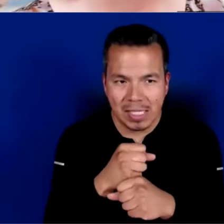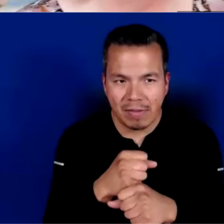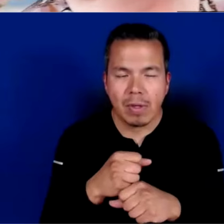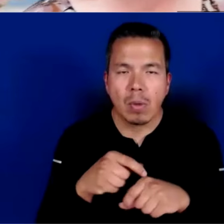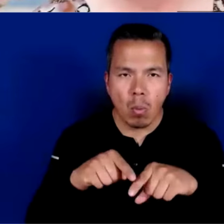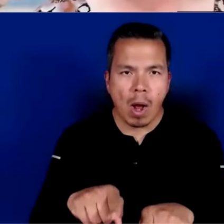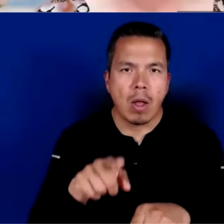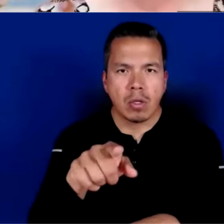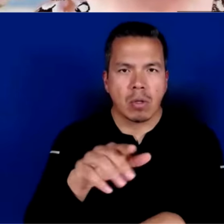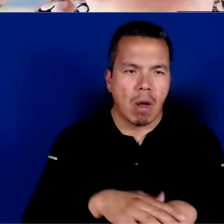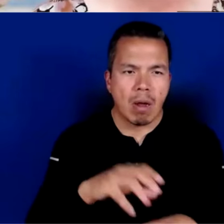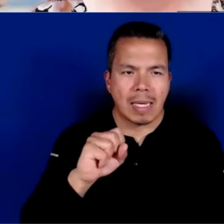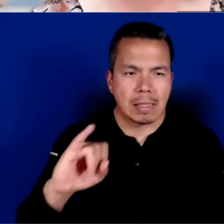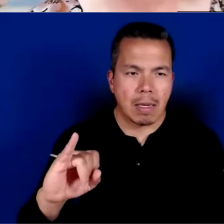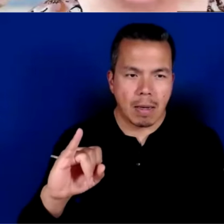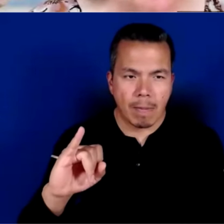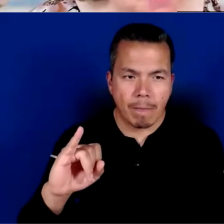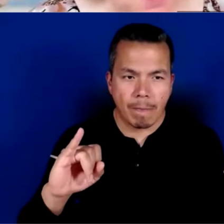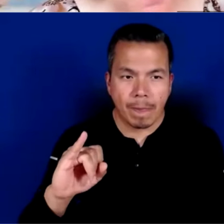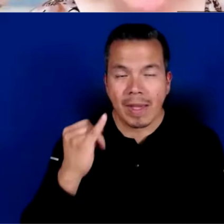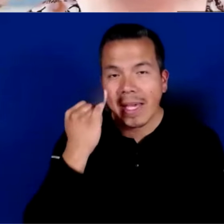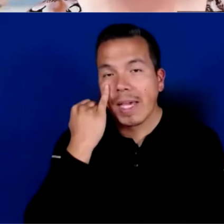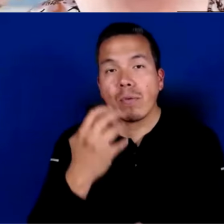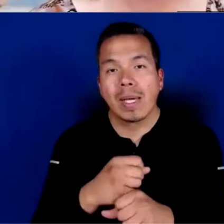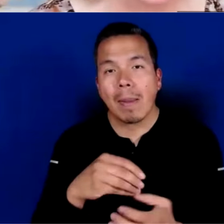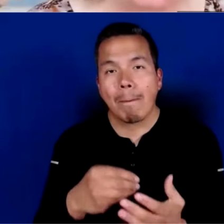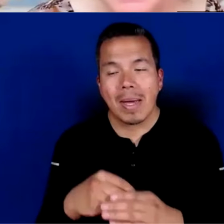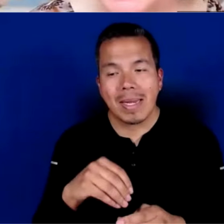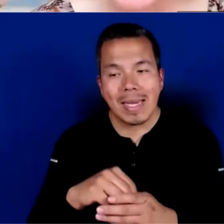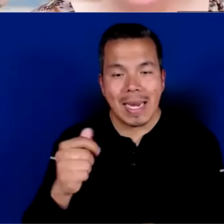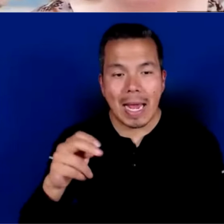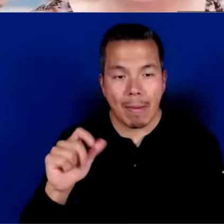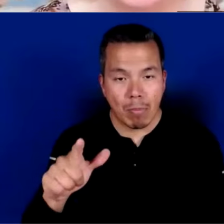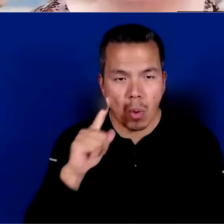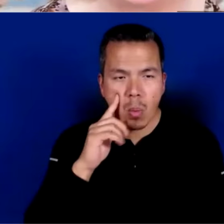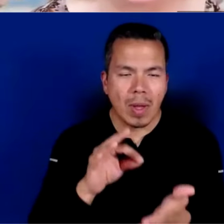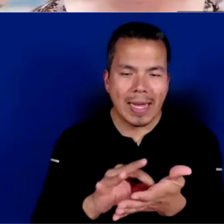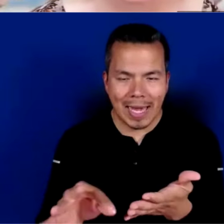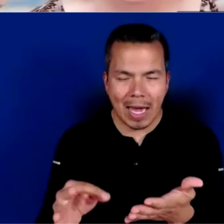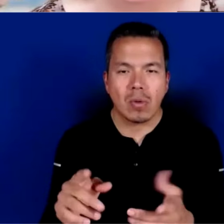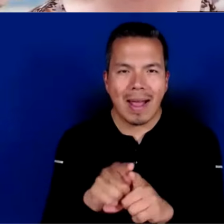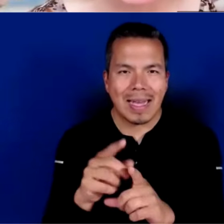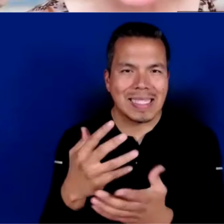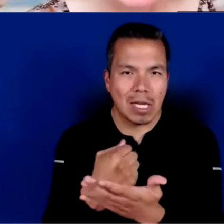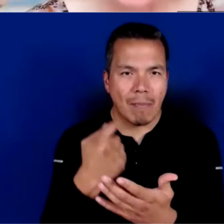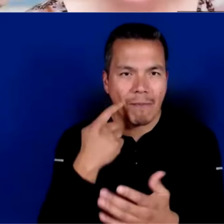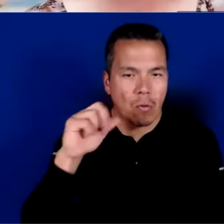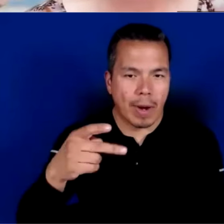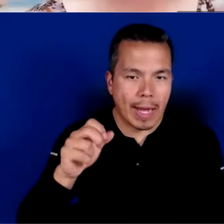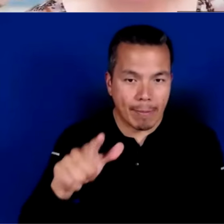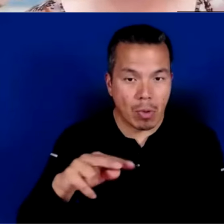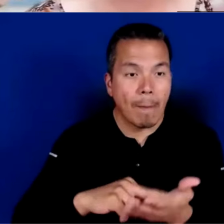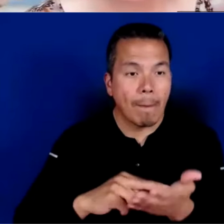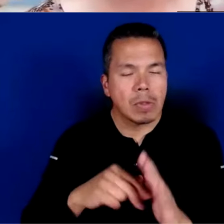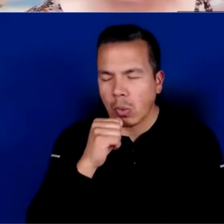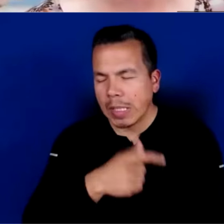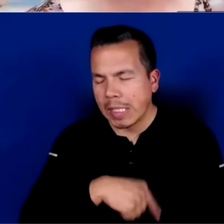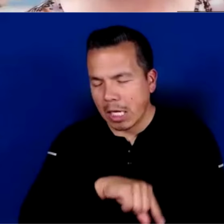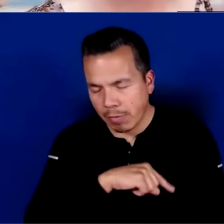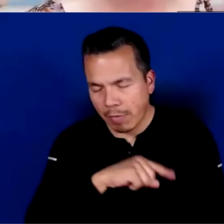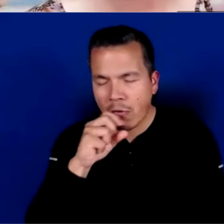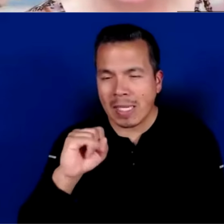SSI. So if you receive that money in April, they're going to count it as income for April. It means you would be ineligible for an